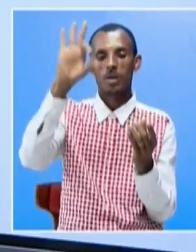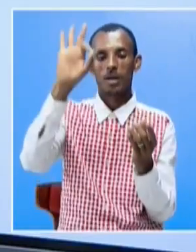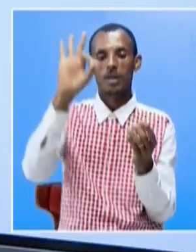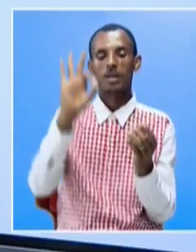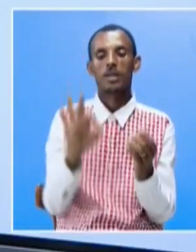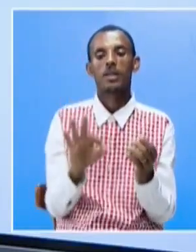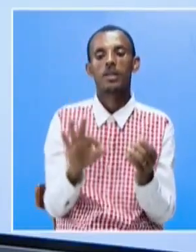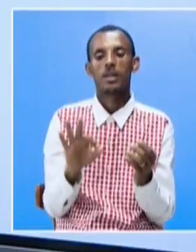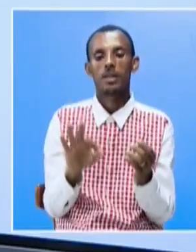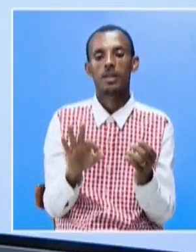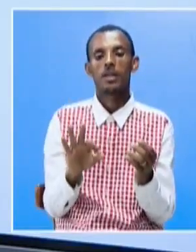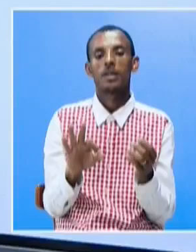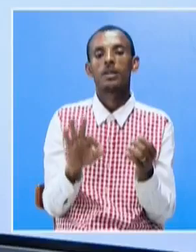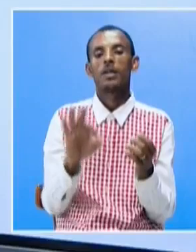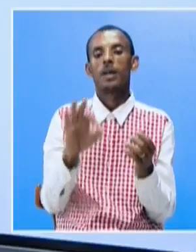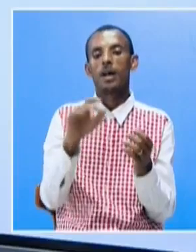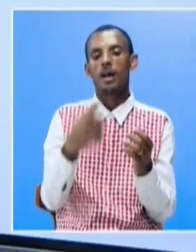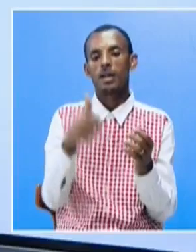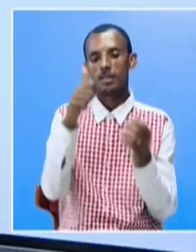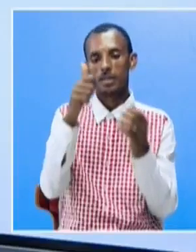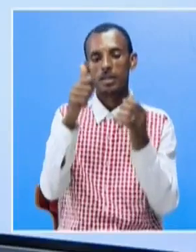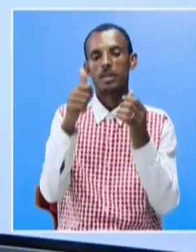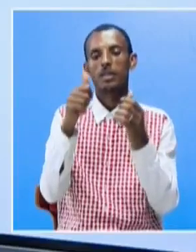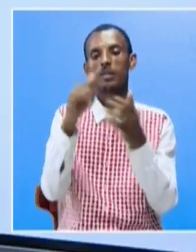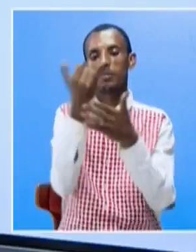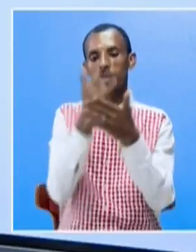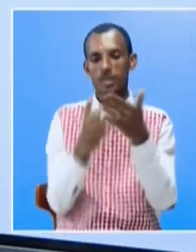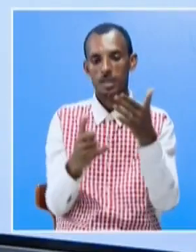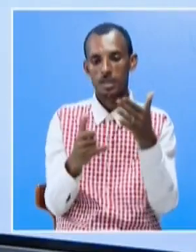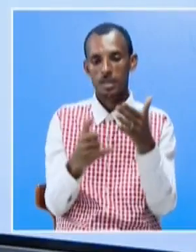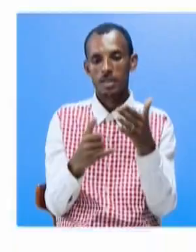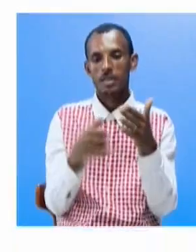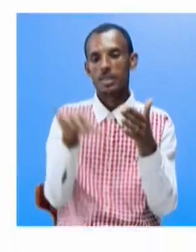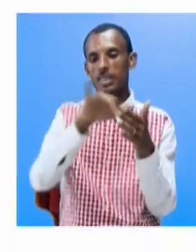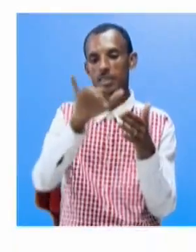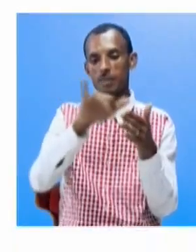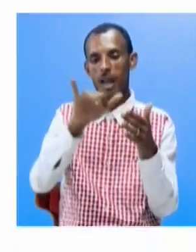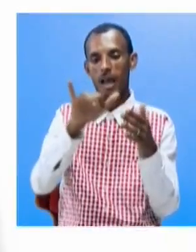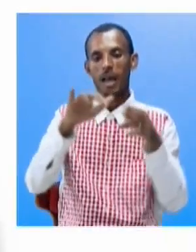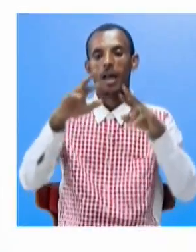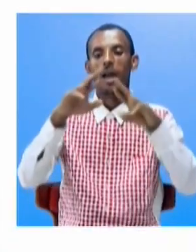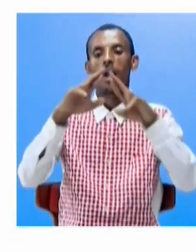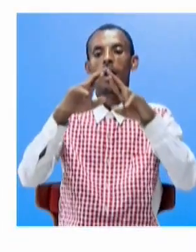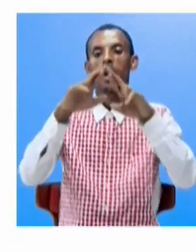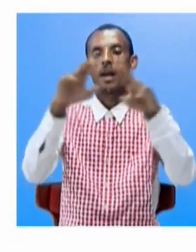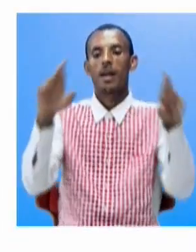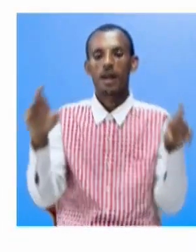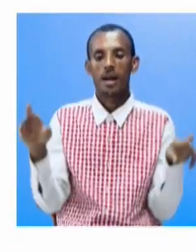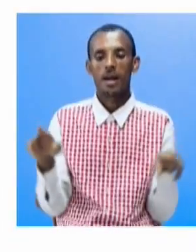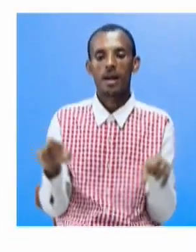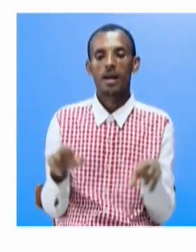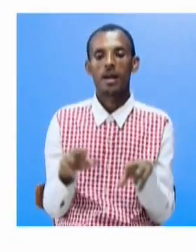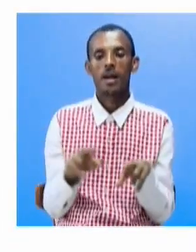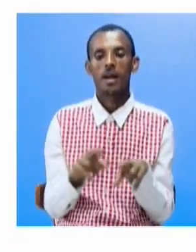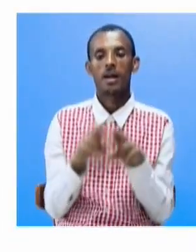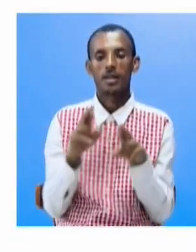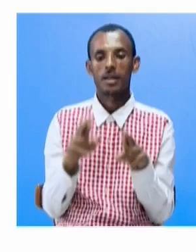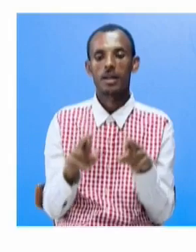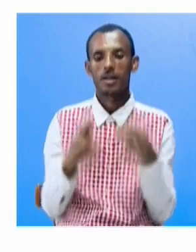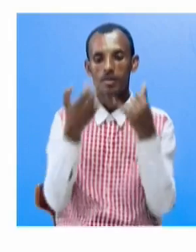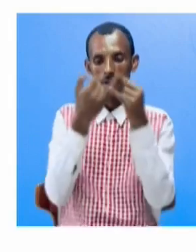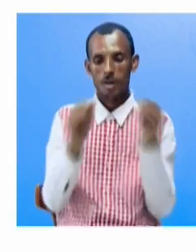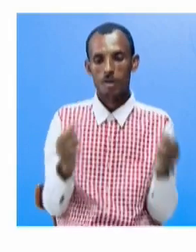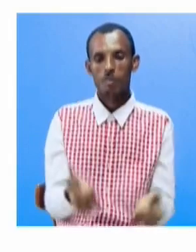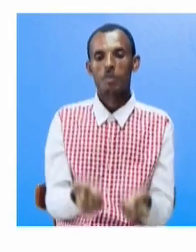such picture, which is near to a rectangle. You will arrive, if you just divide the piece into so